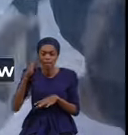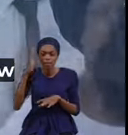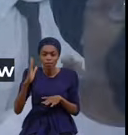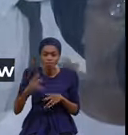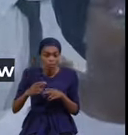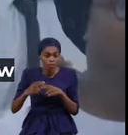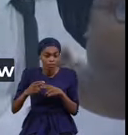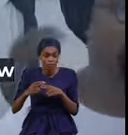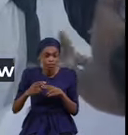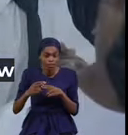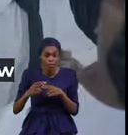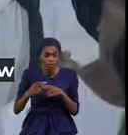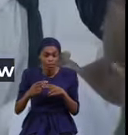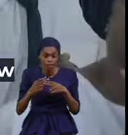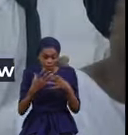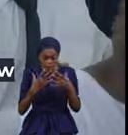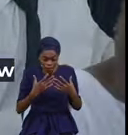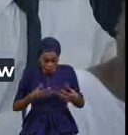shall soon